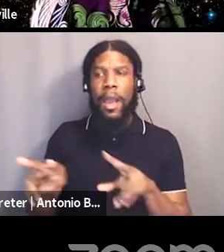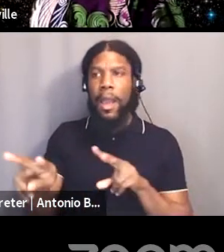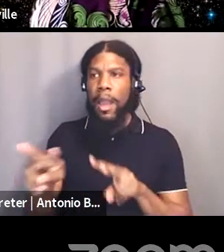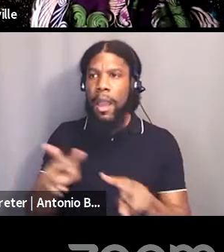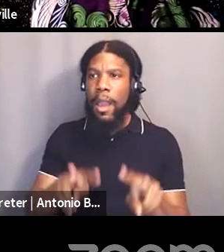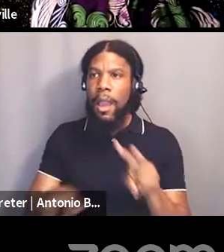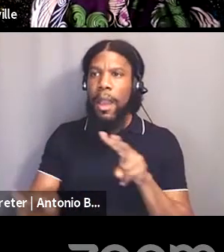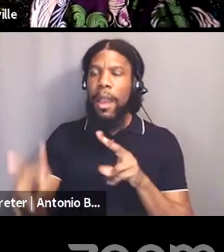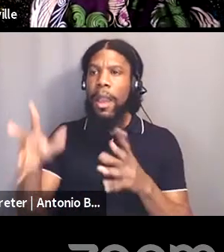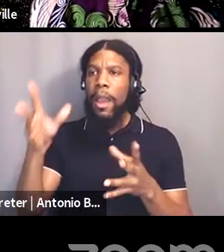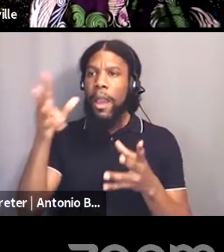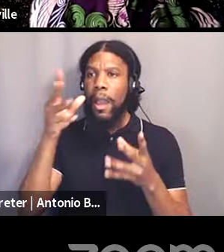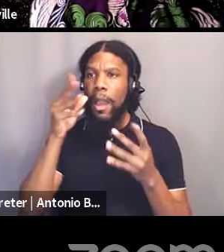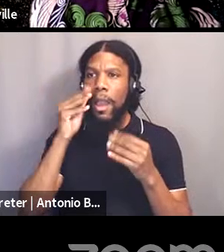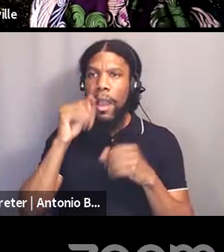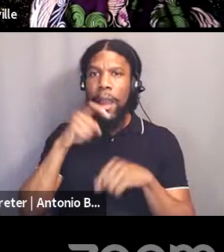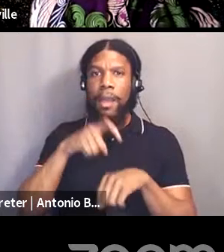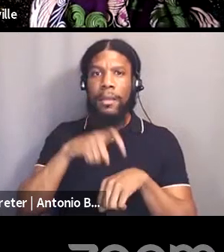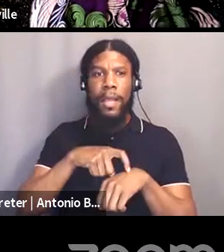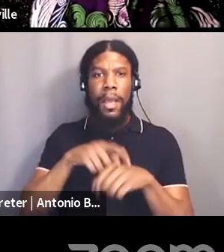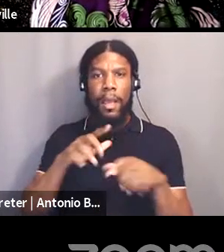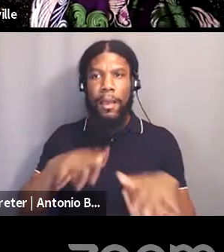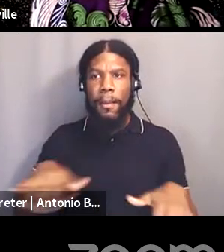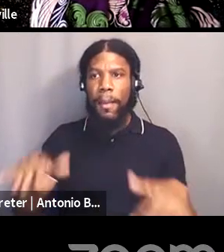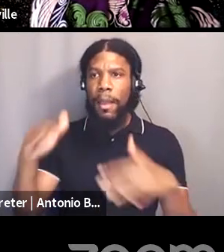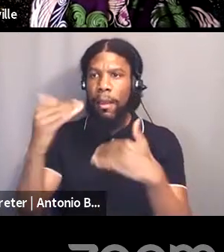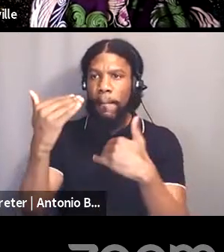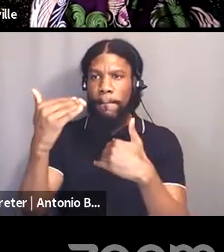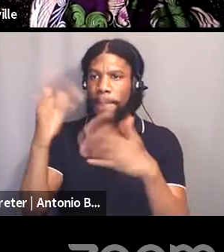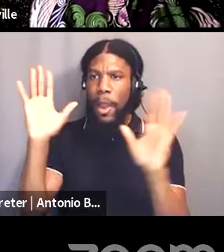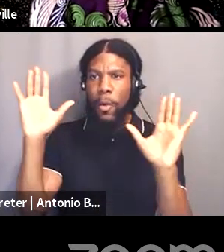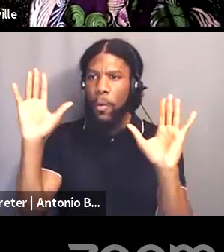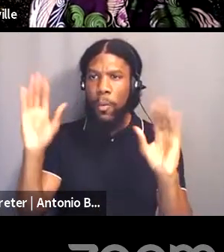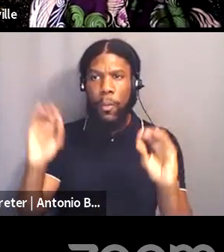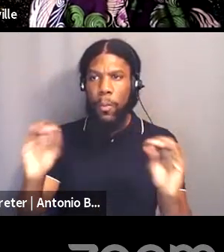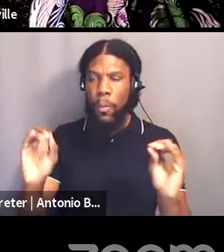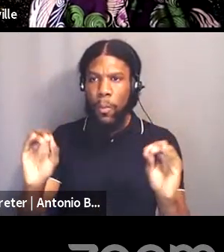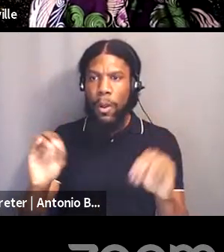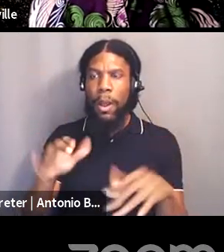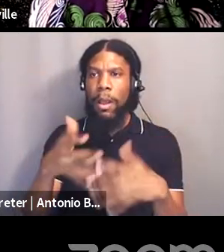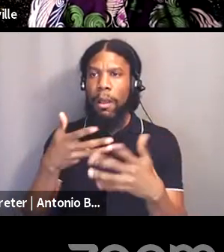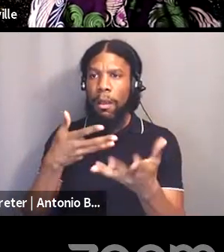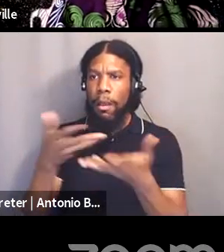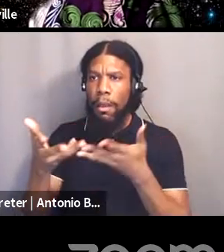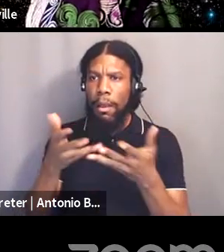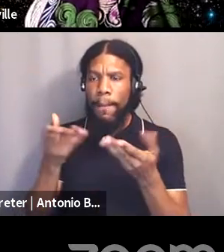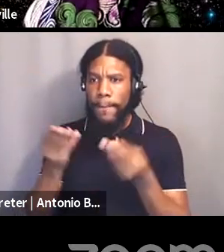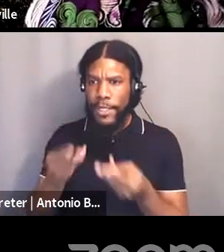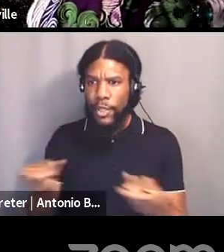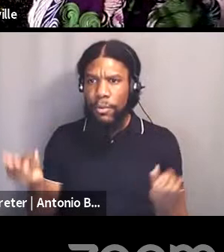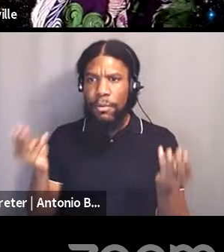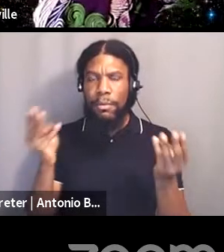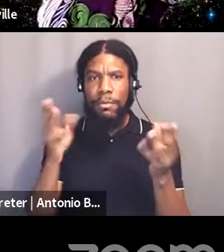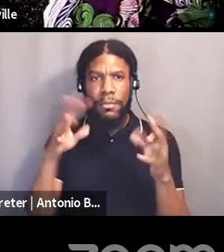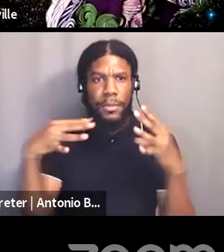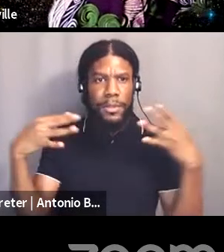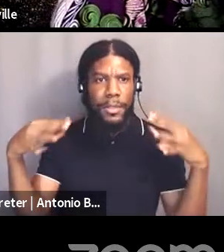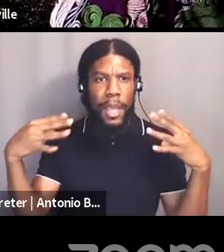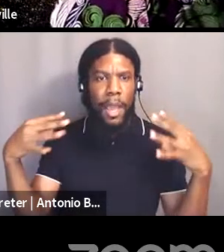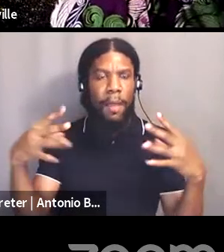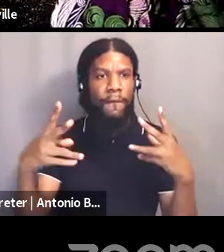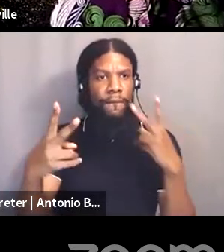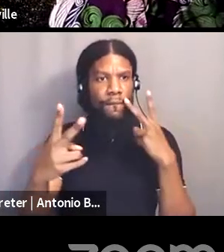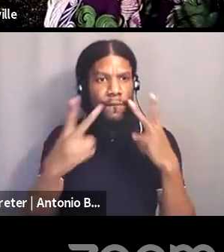time and space to allow you to be with the material, to be with the sound, to be with the visual, to be with all the